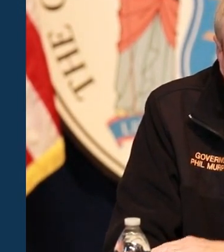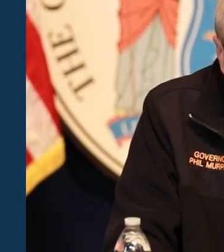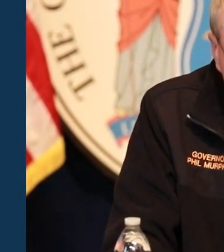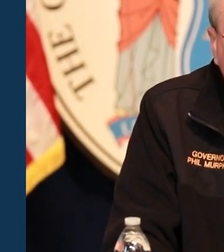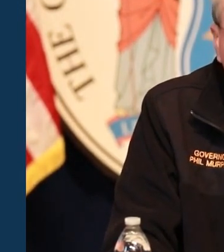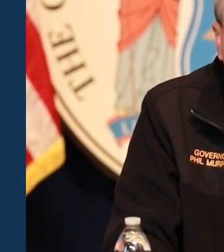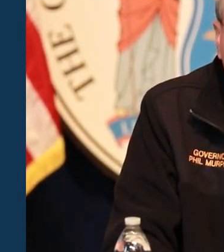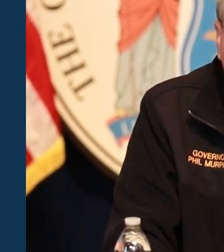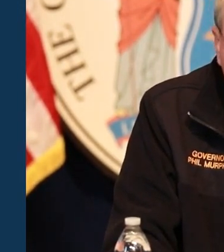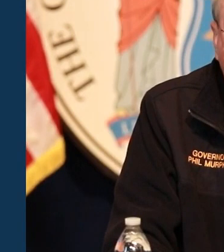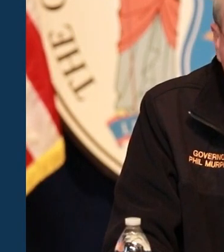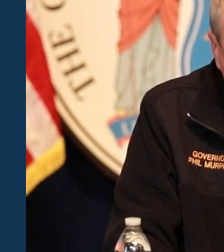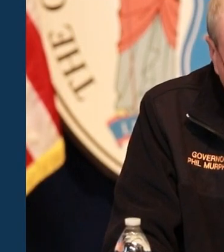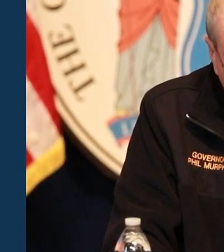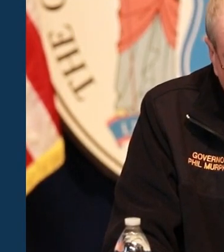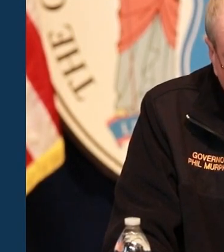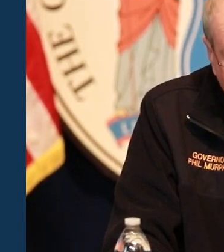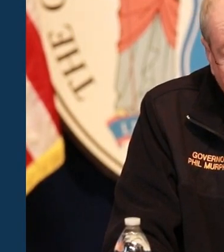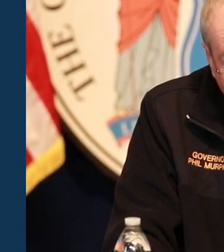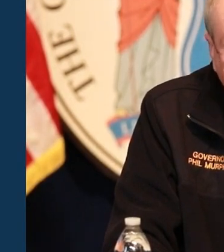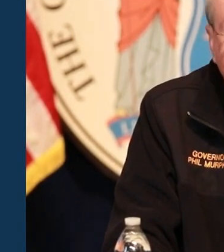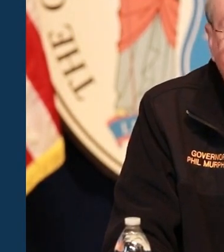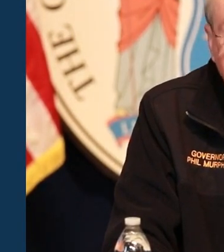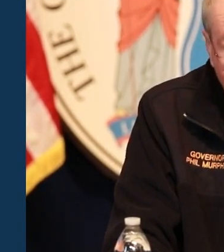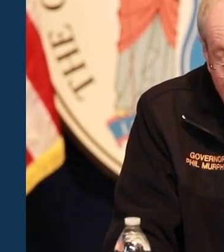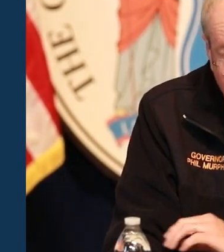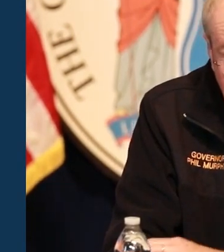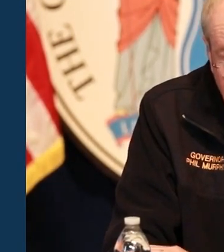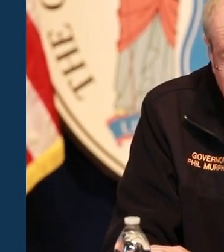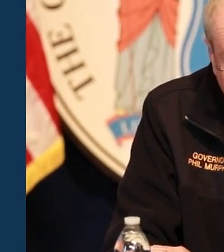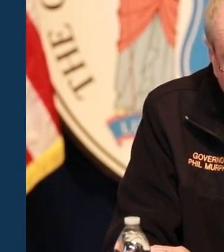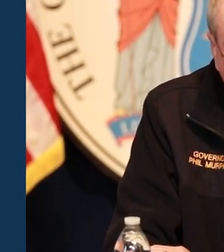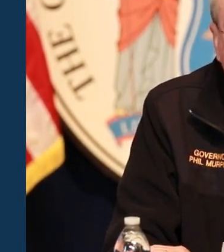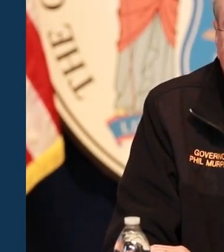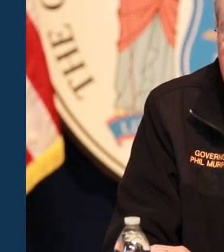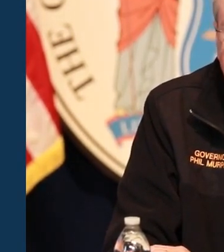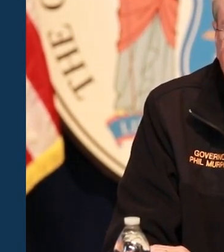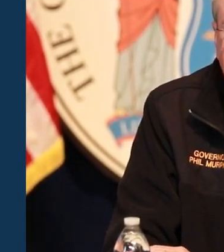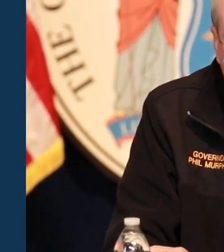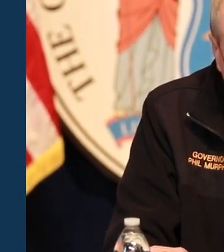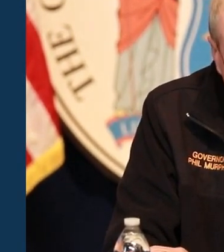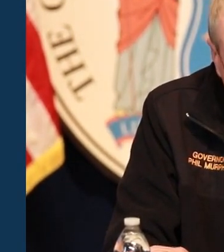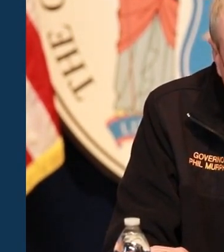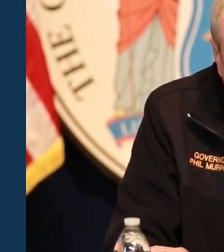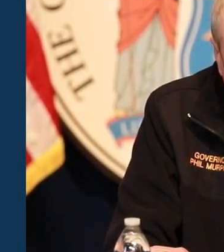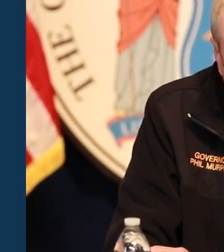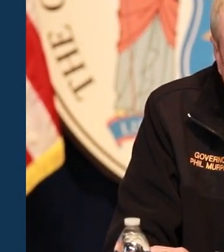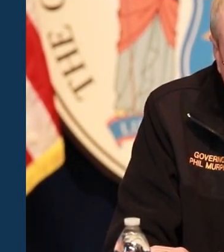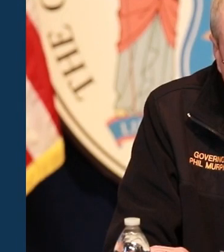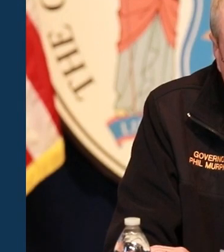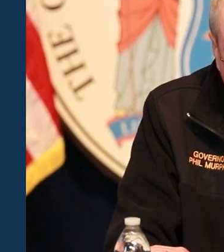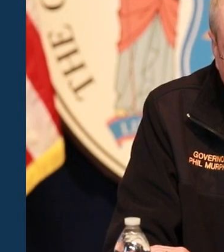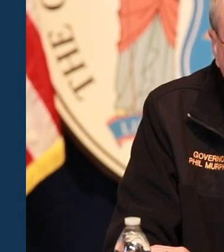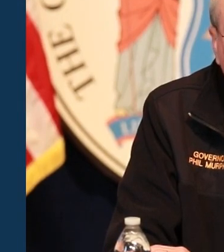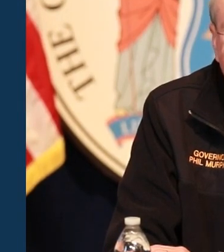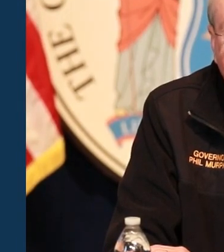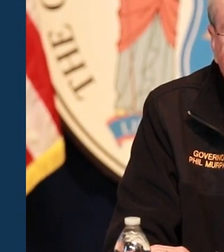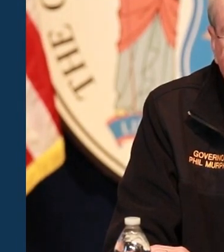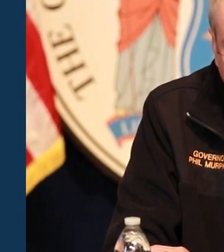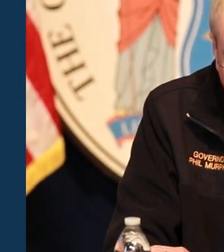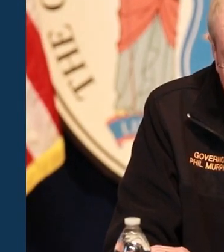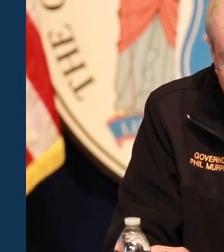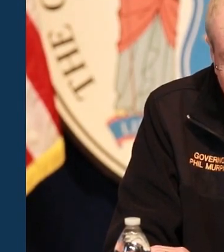here, protecting those who work in our prisons and those who are incarcerated. Social distancing is extremely hard to accomplish